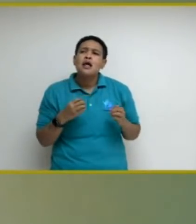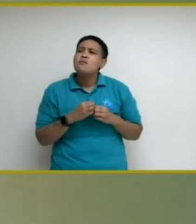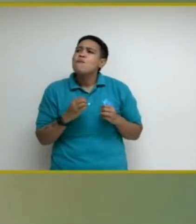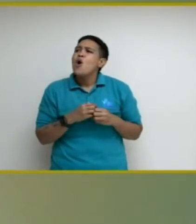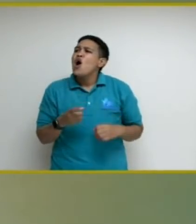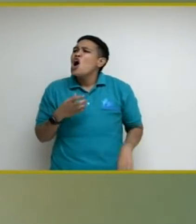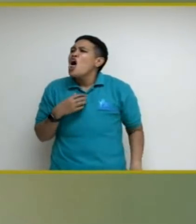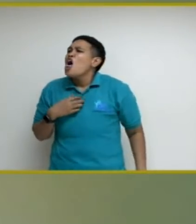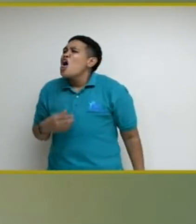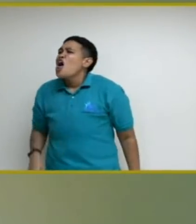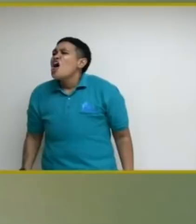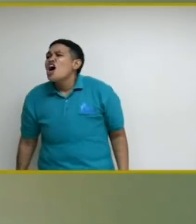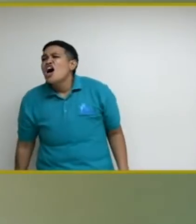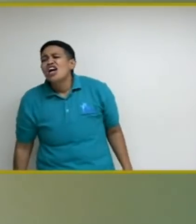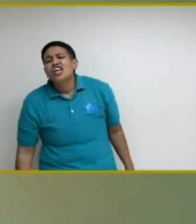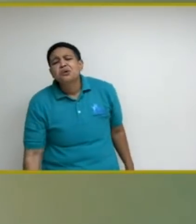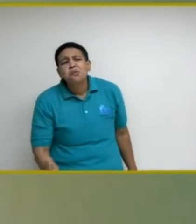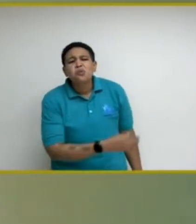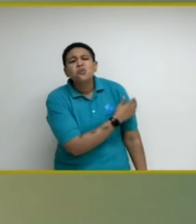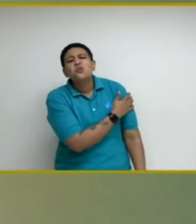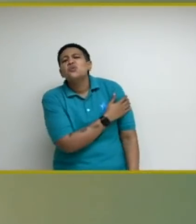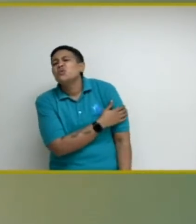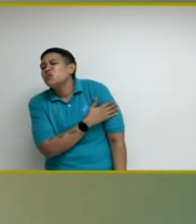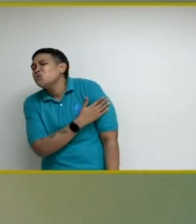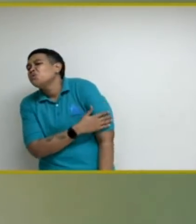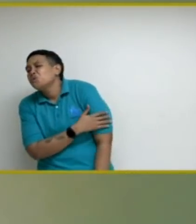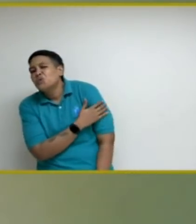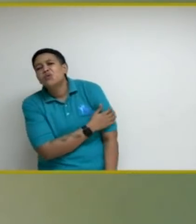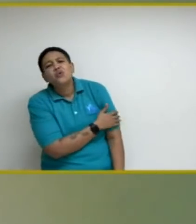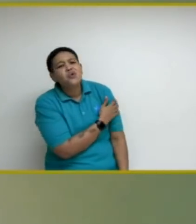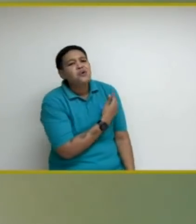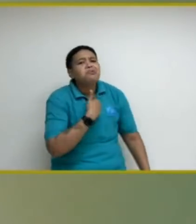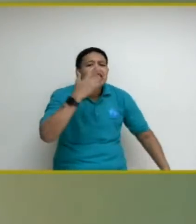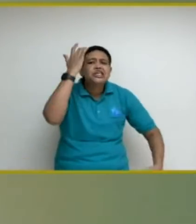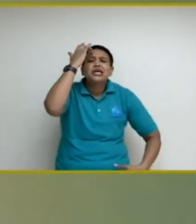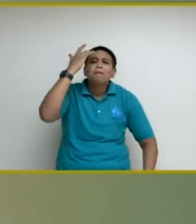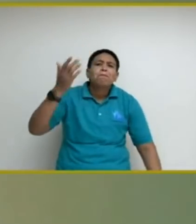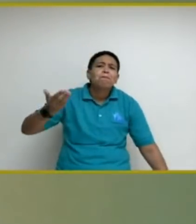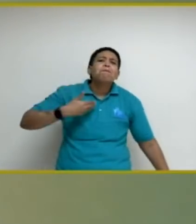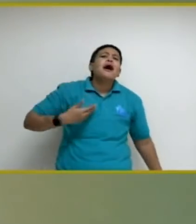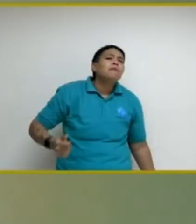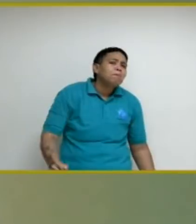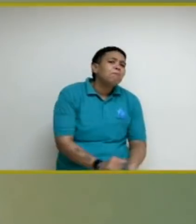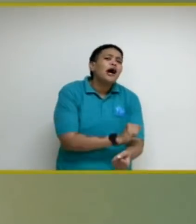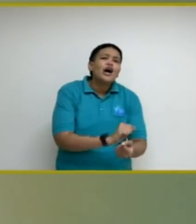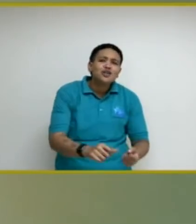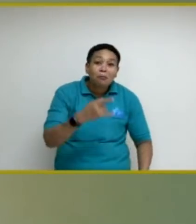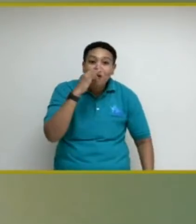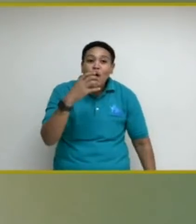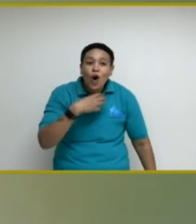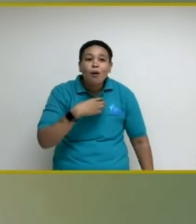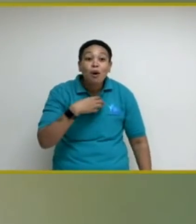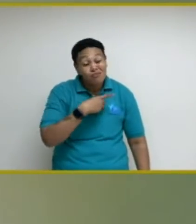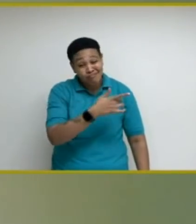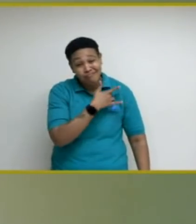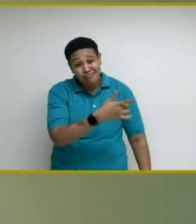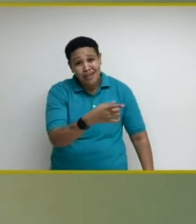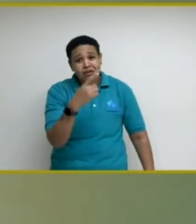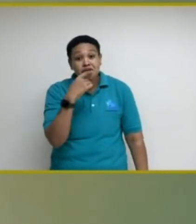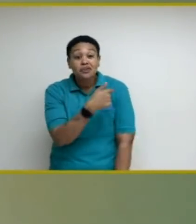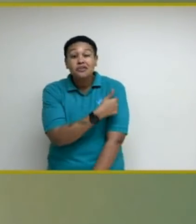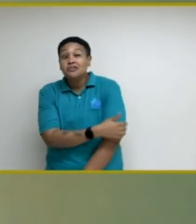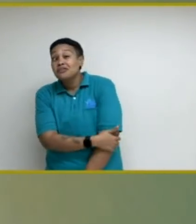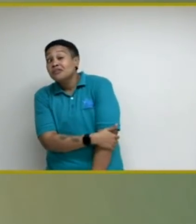of the pain in the arm, the flu-like illness, who will also be very fearful of the